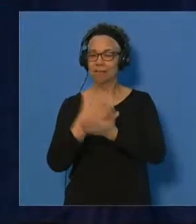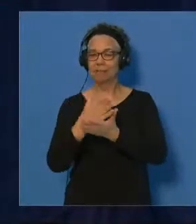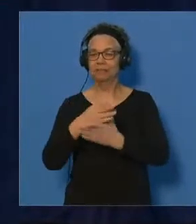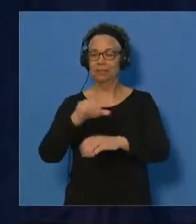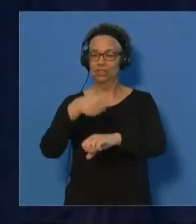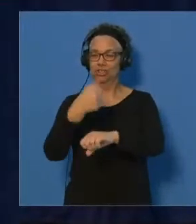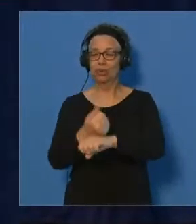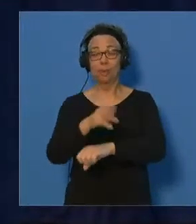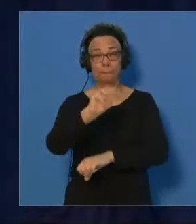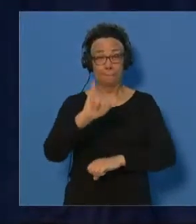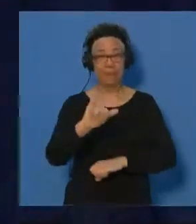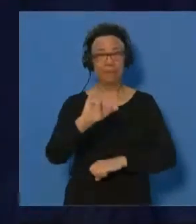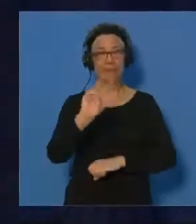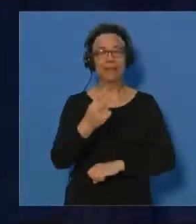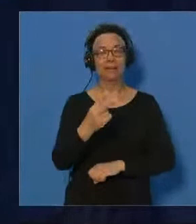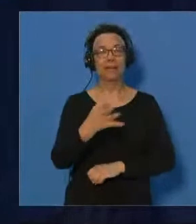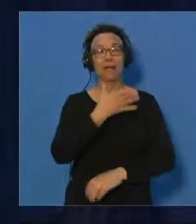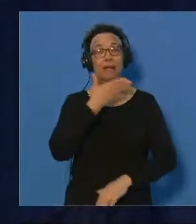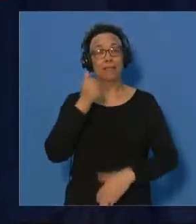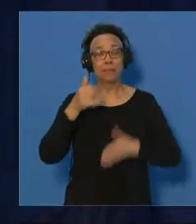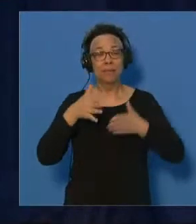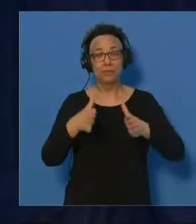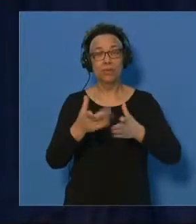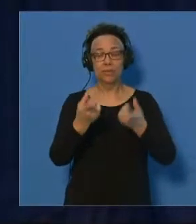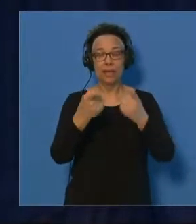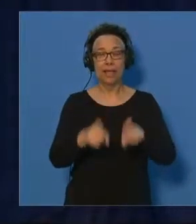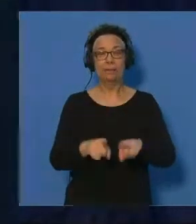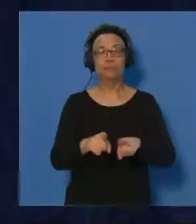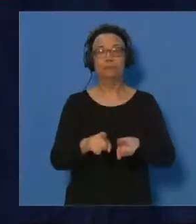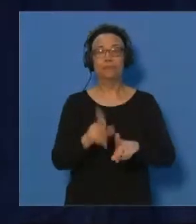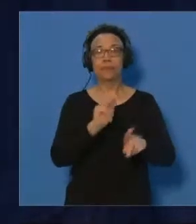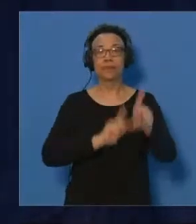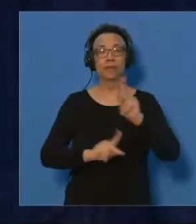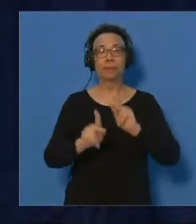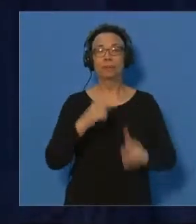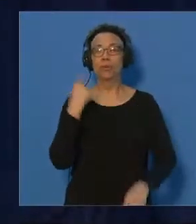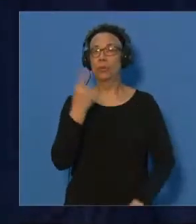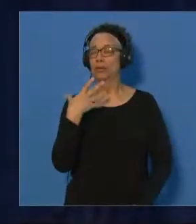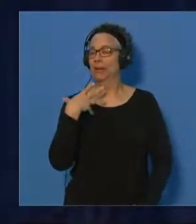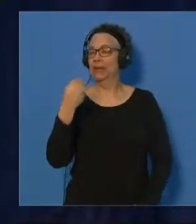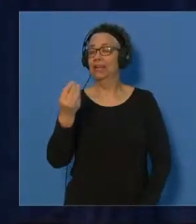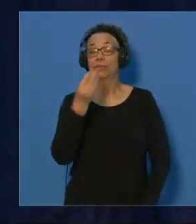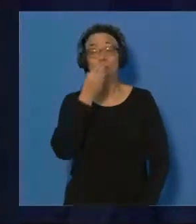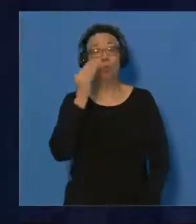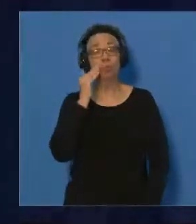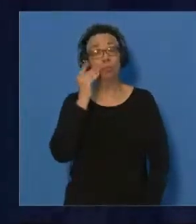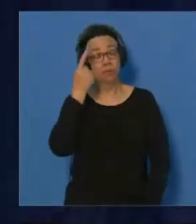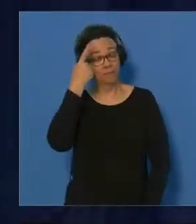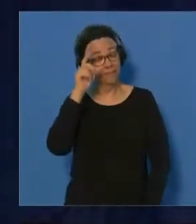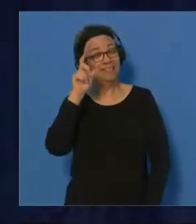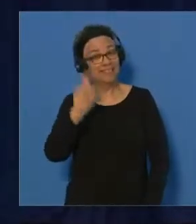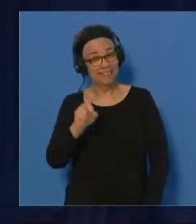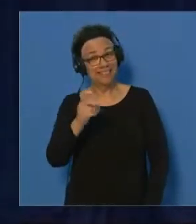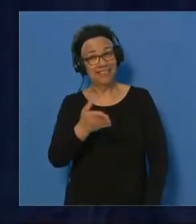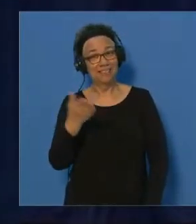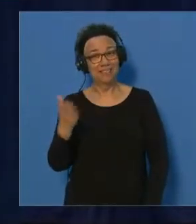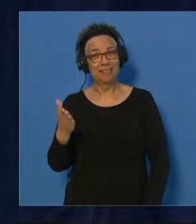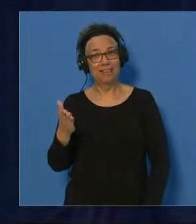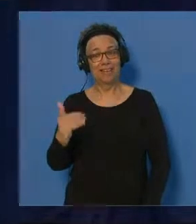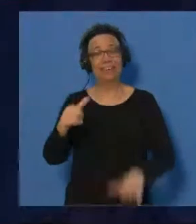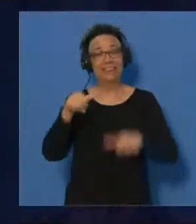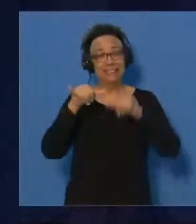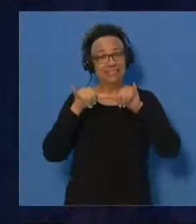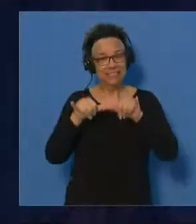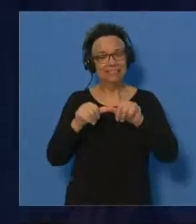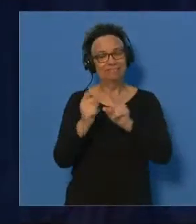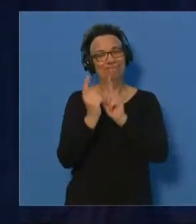2nd. And the best way to ensure that happens is for people to only leave their houses for essentials and maintain proper